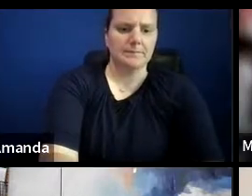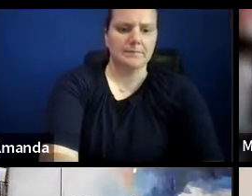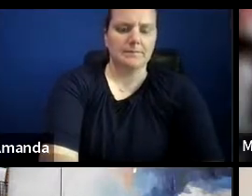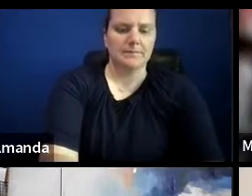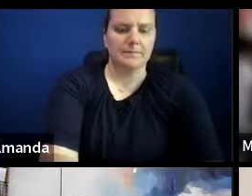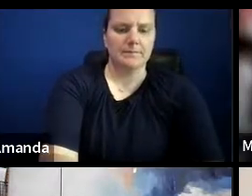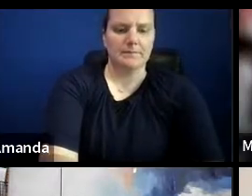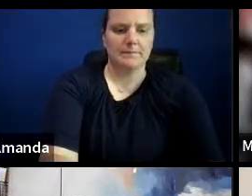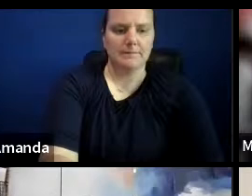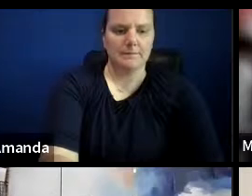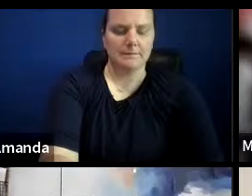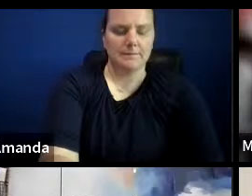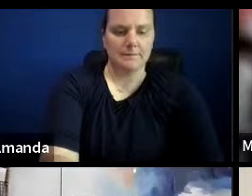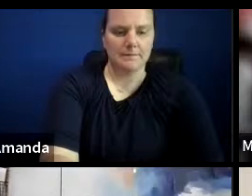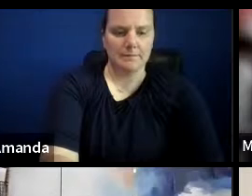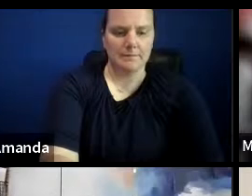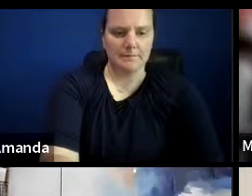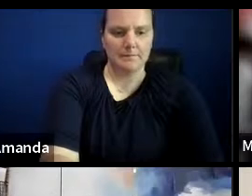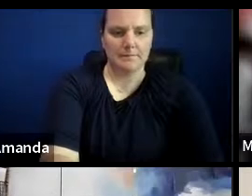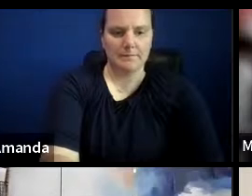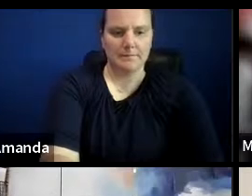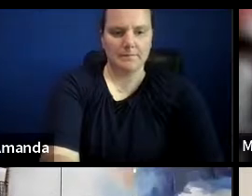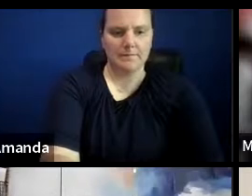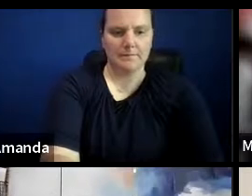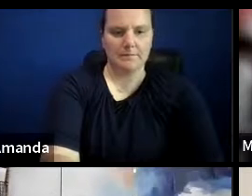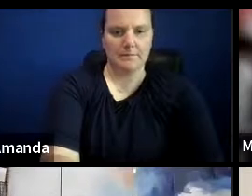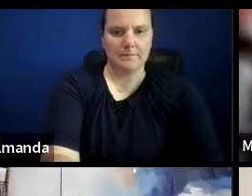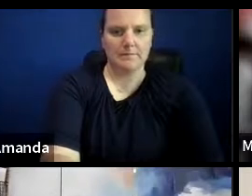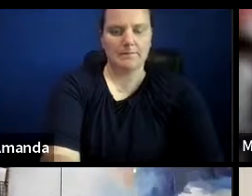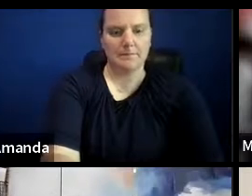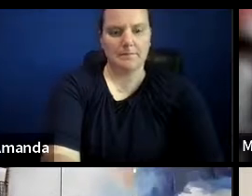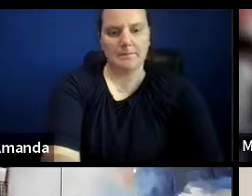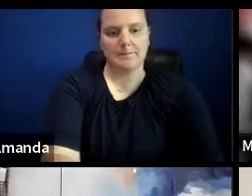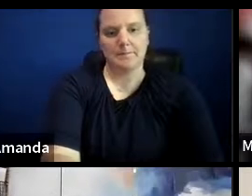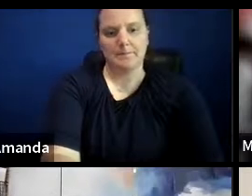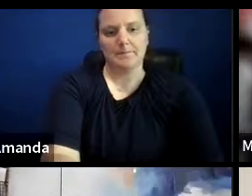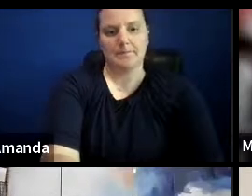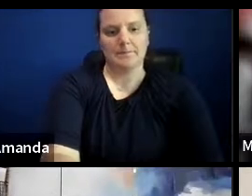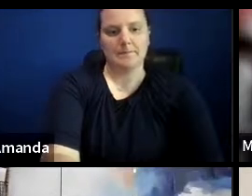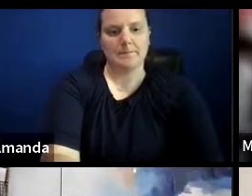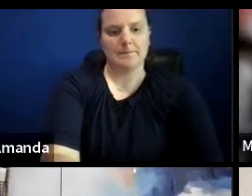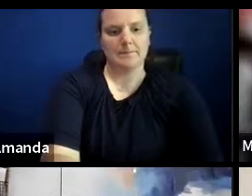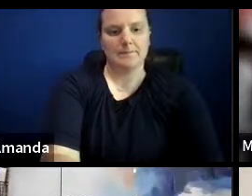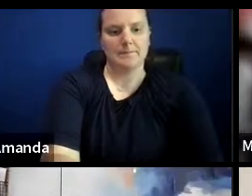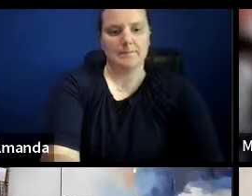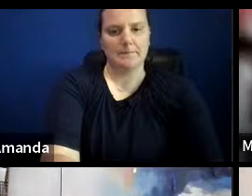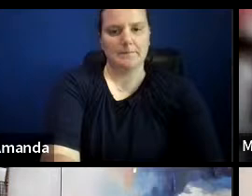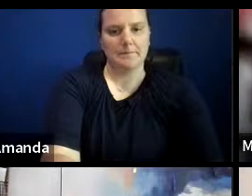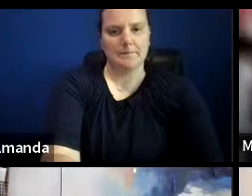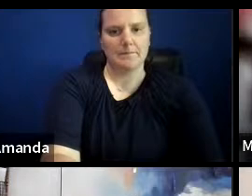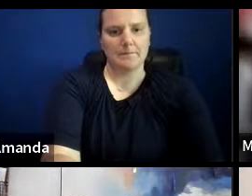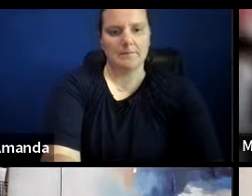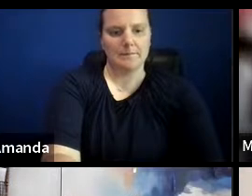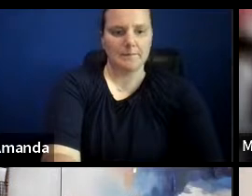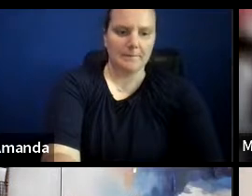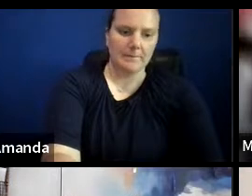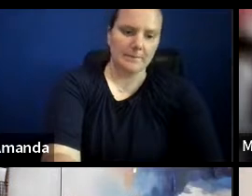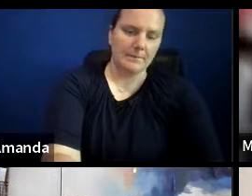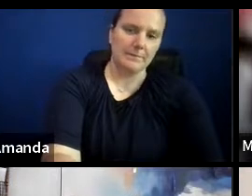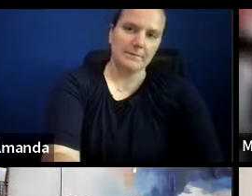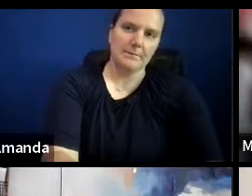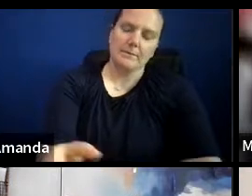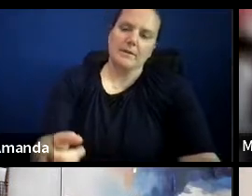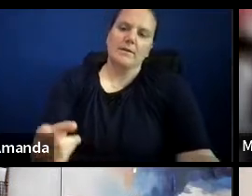With the license plate Zach, reading. we're going to pause again. Go ahead. Thank you. I feel like I asked too many questions. If I do, just tell me to shut